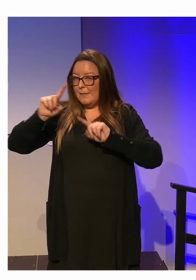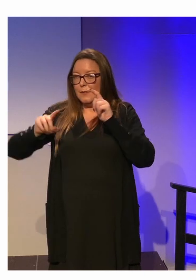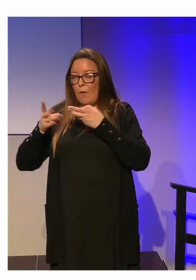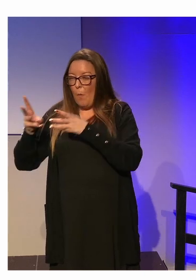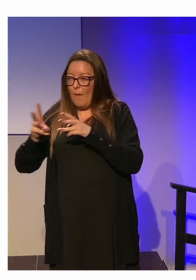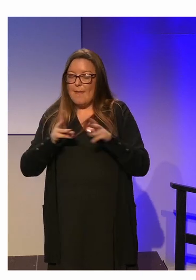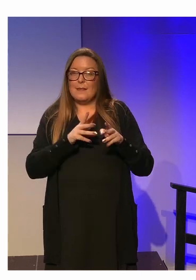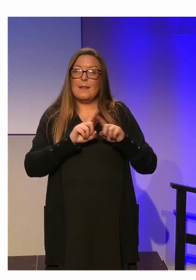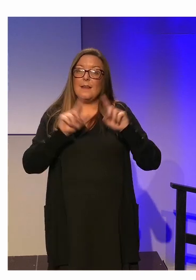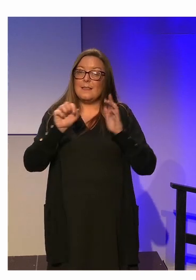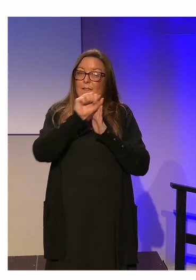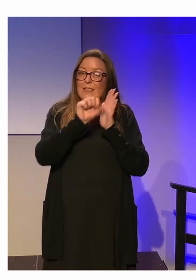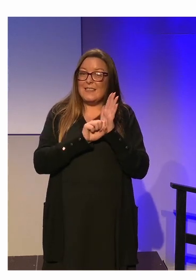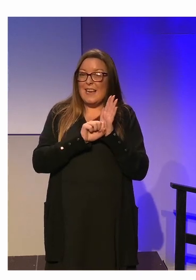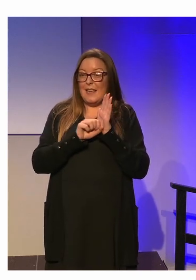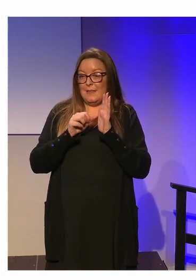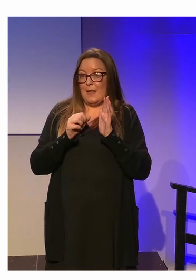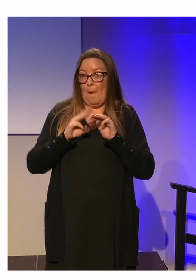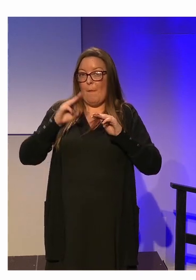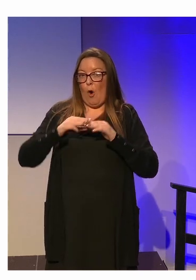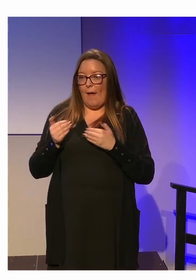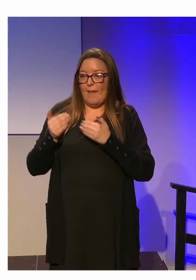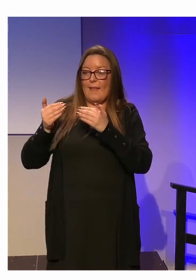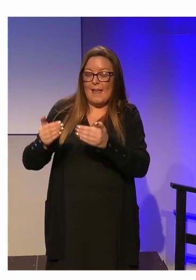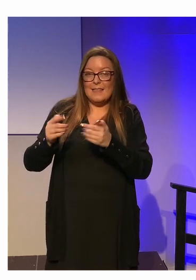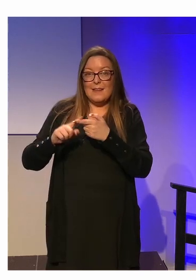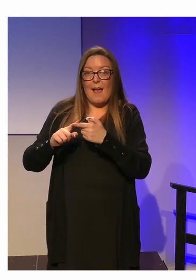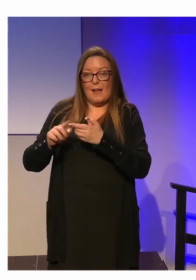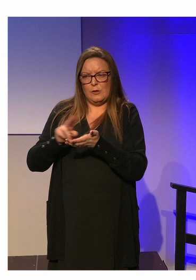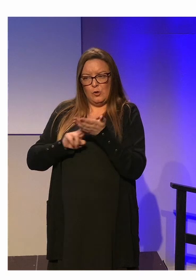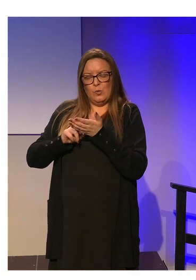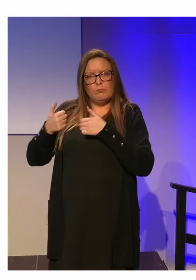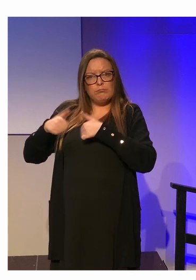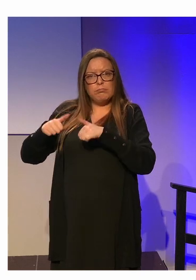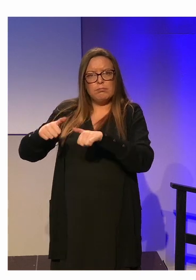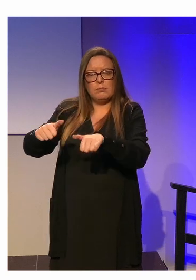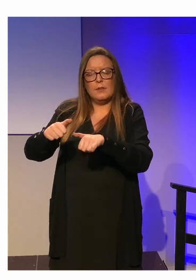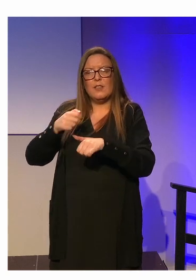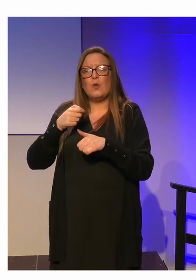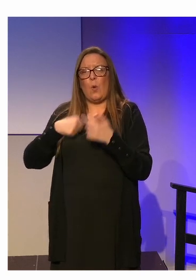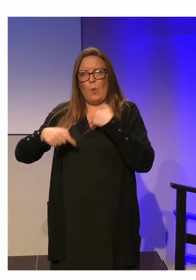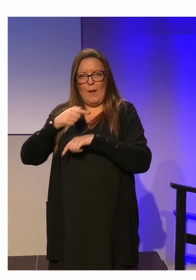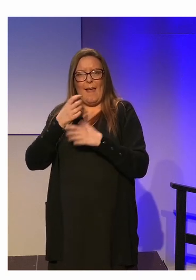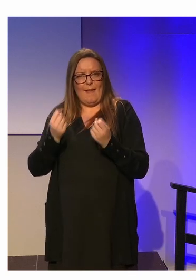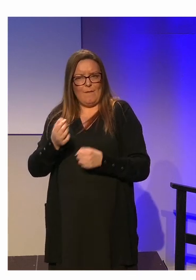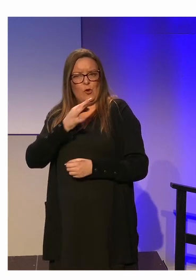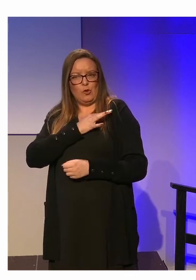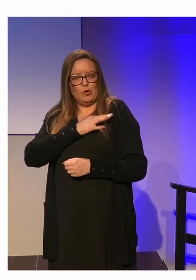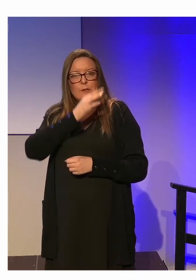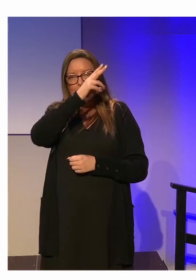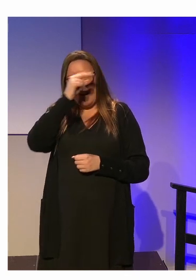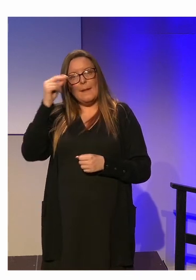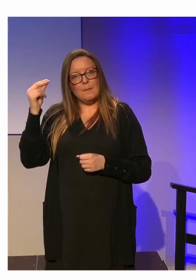are further ahead and have accepted or adopted this more than others. So we have good examples